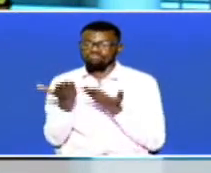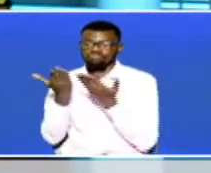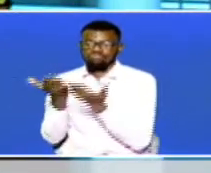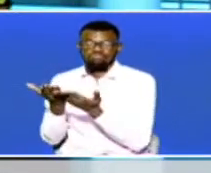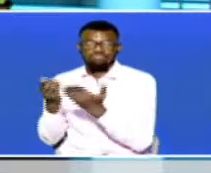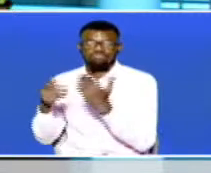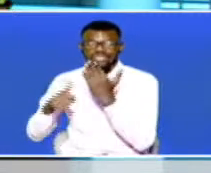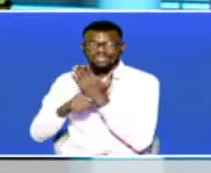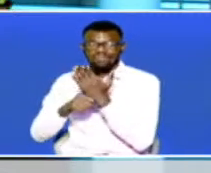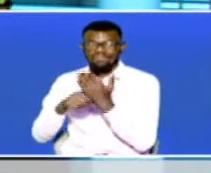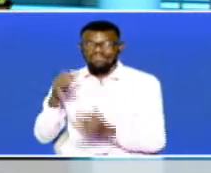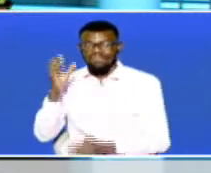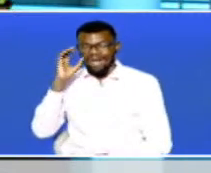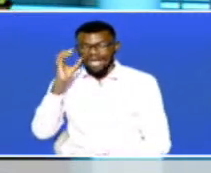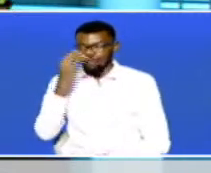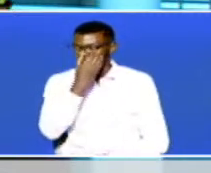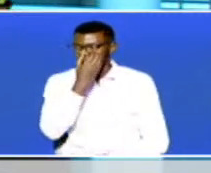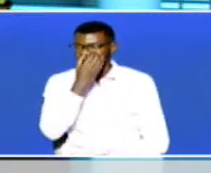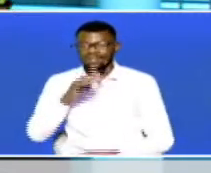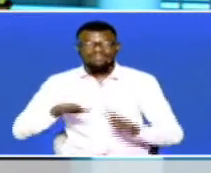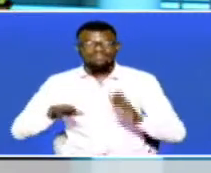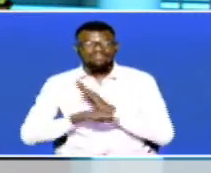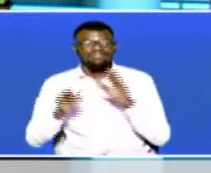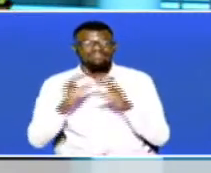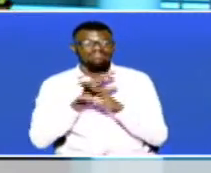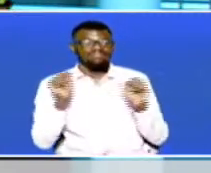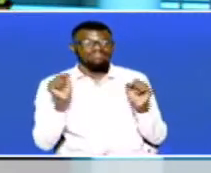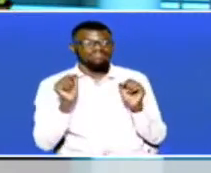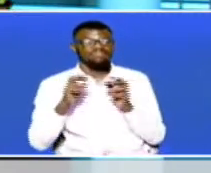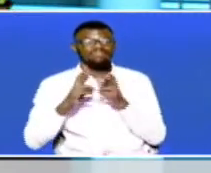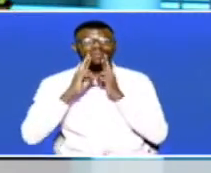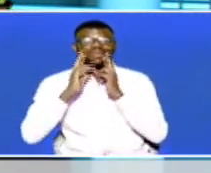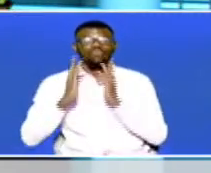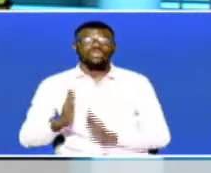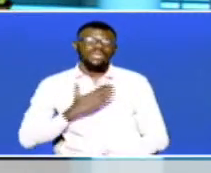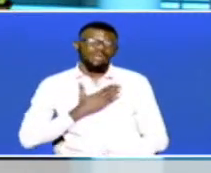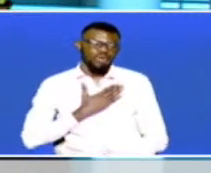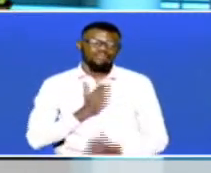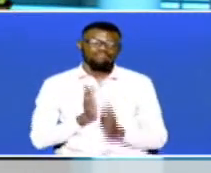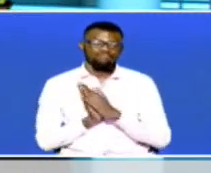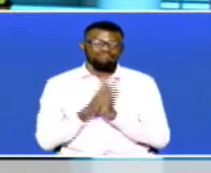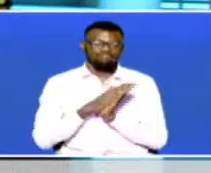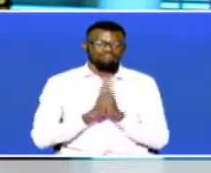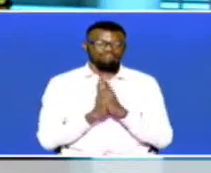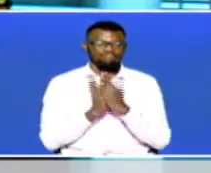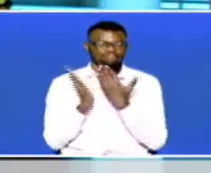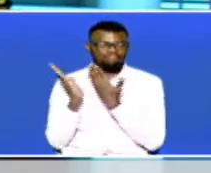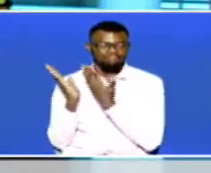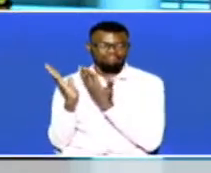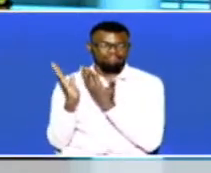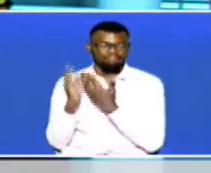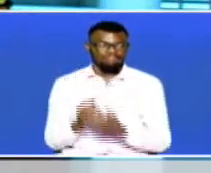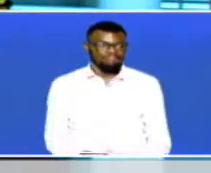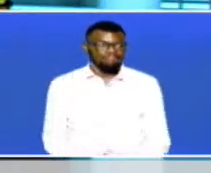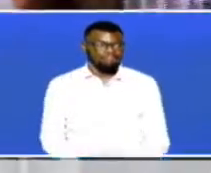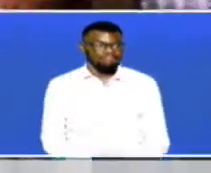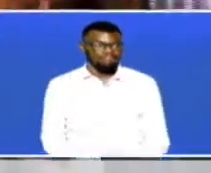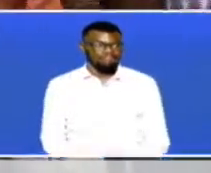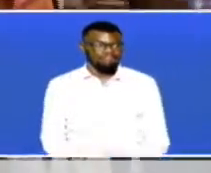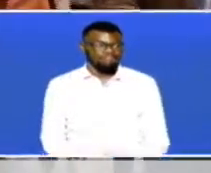party leader Martha Karua for that post. Our reporter Grace Nganga kicks off our broadcast tonight.